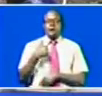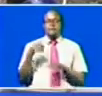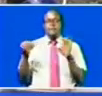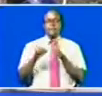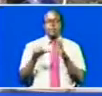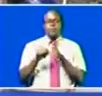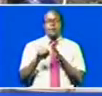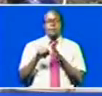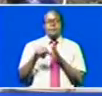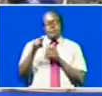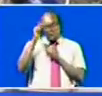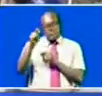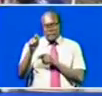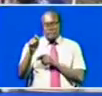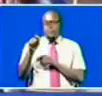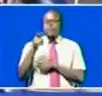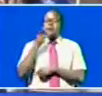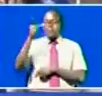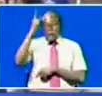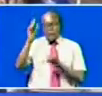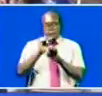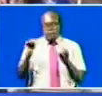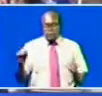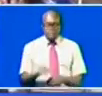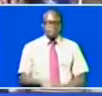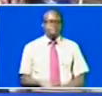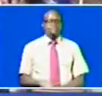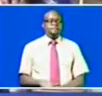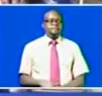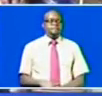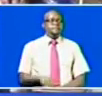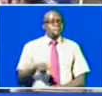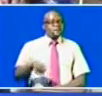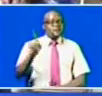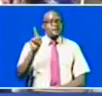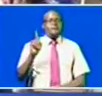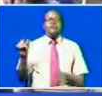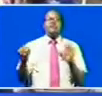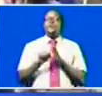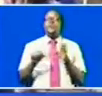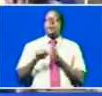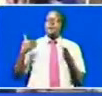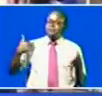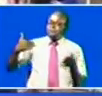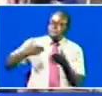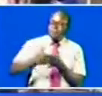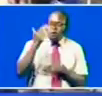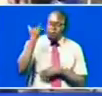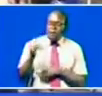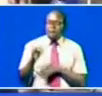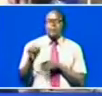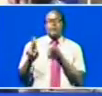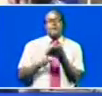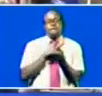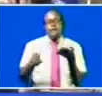kuwa haheshimu wazazi wake katika hao wageni. Alijipata yeye kumbe shida ambayo inamsumbua ni haheshimu